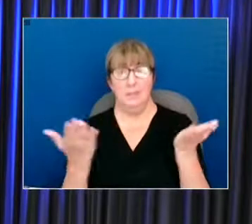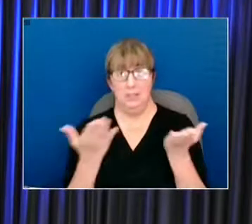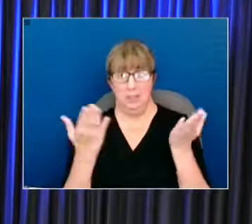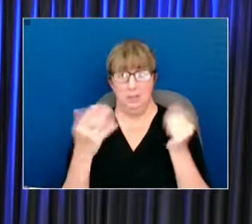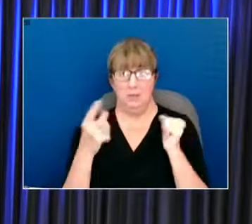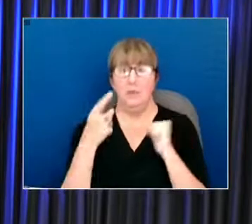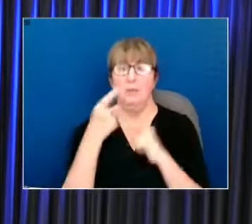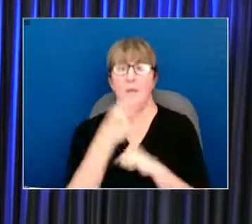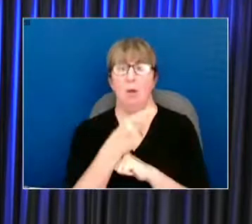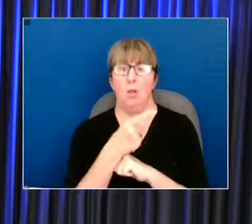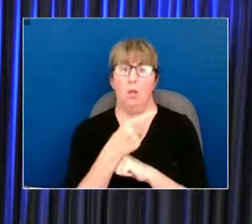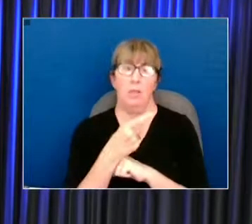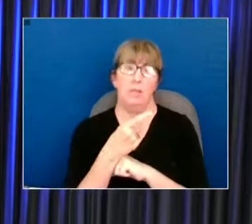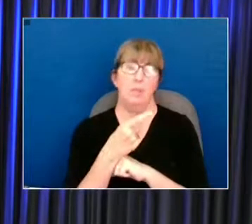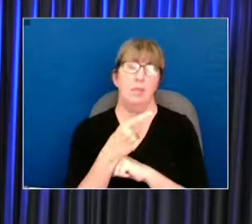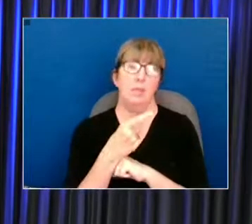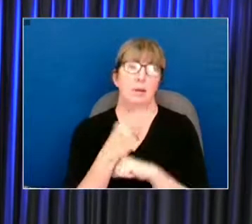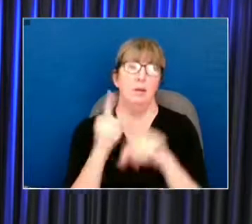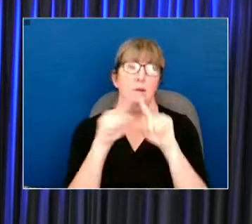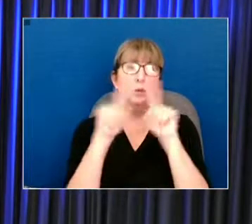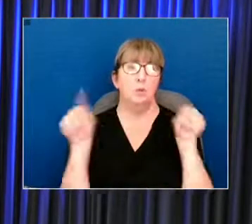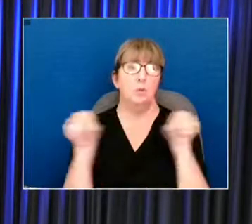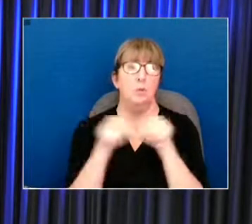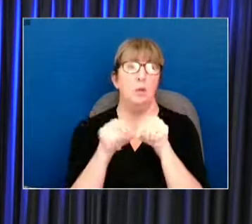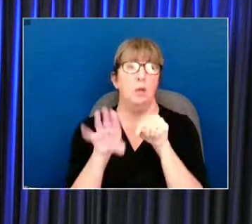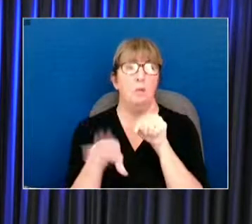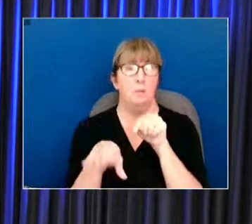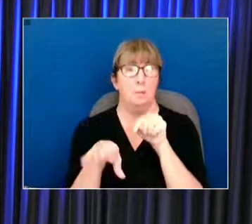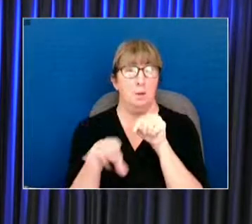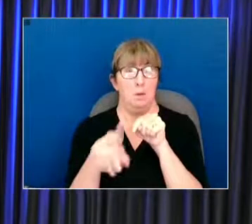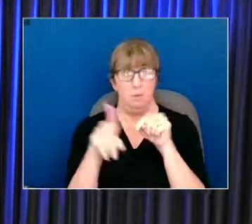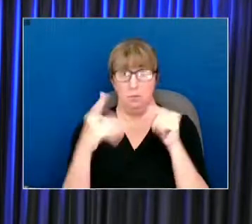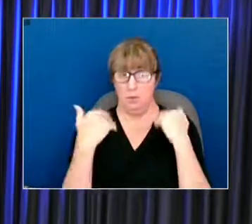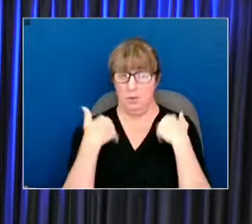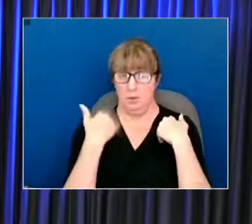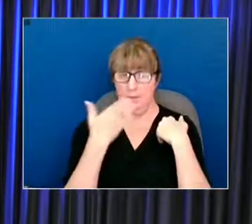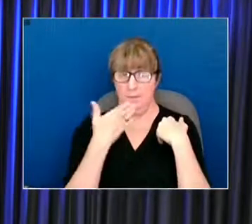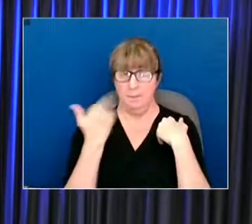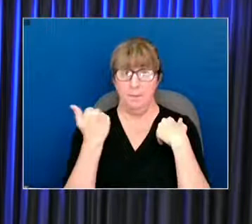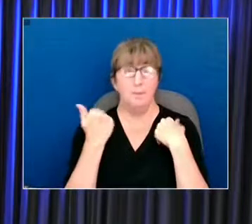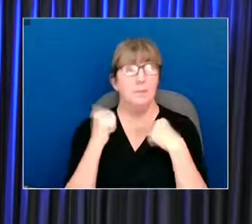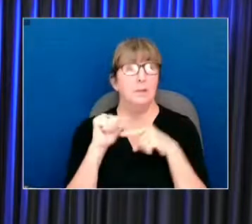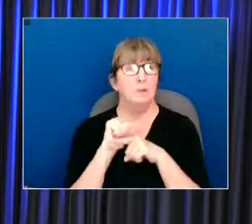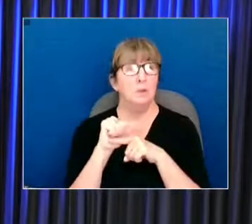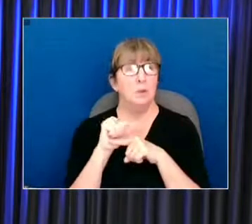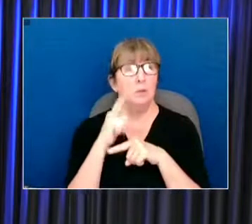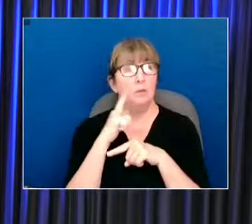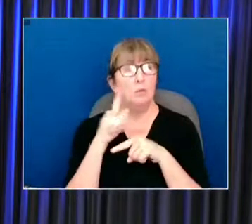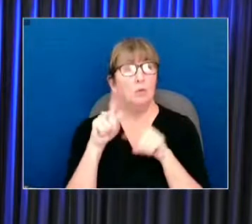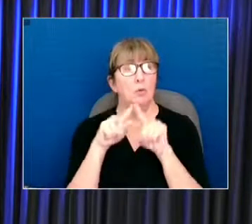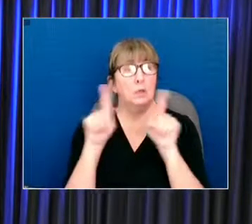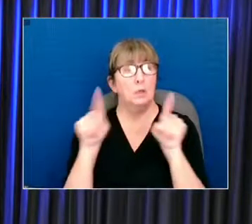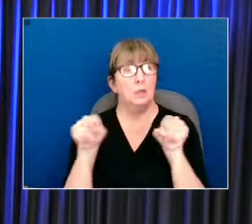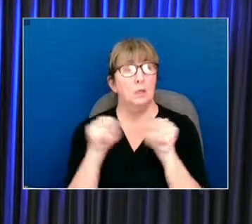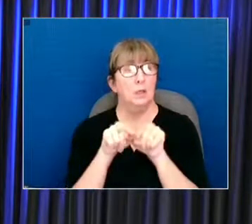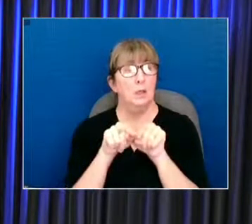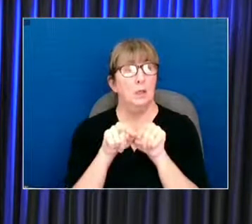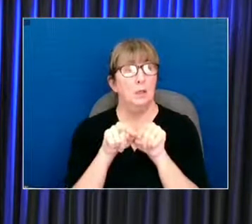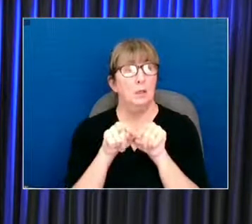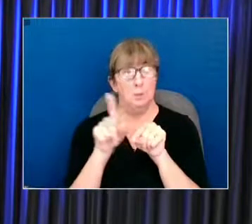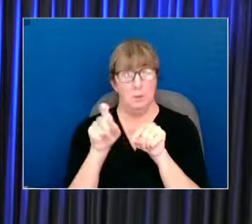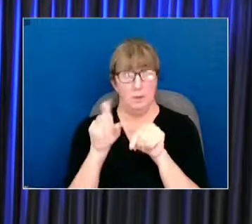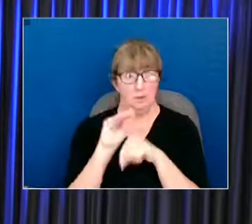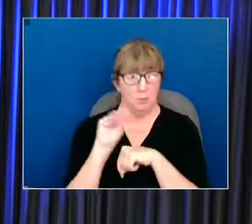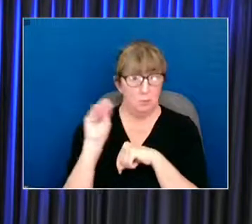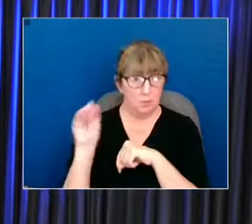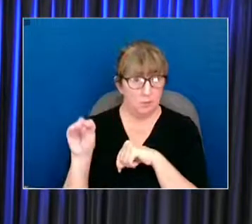the screen on the bottom, do you guys have best practices or specs as far as the sizing is concerned that we actually have to put in there, as well